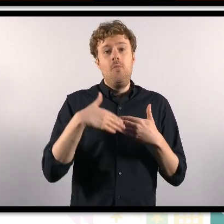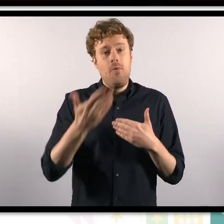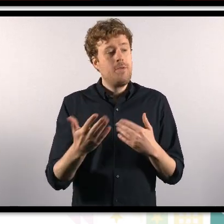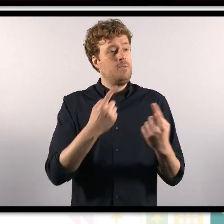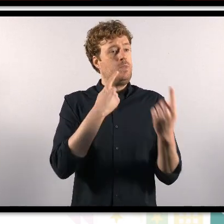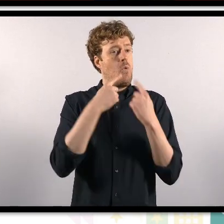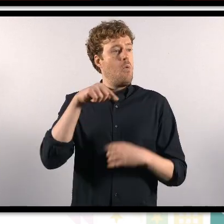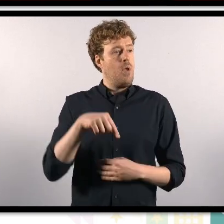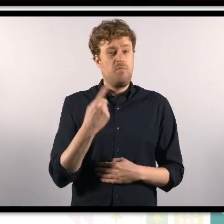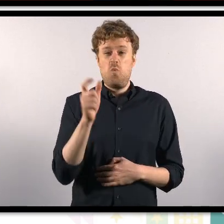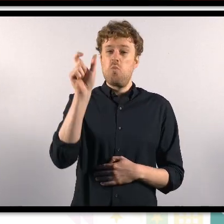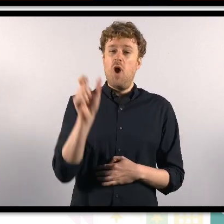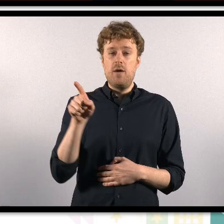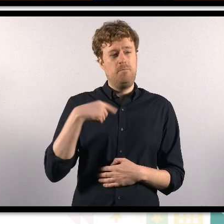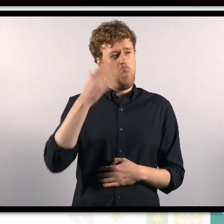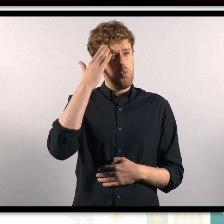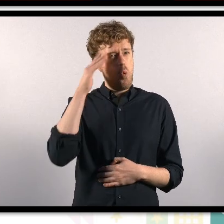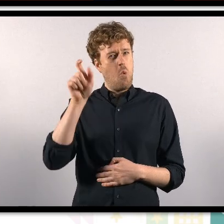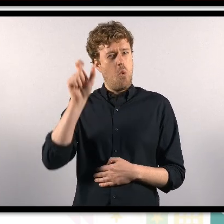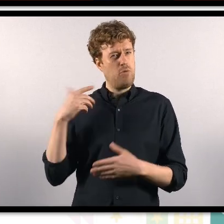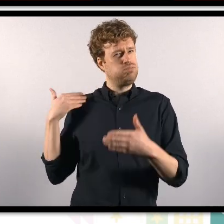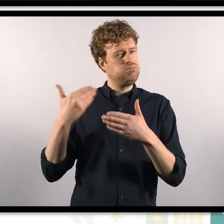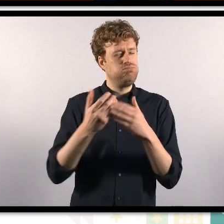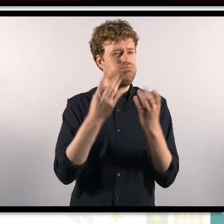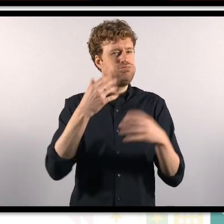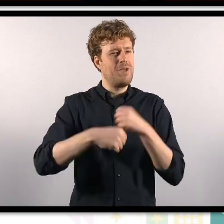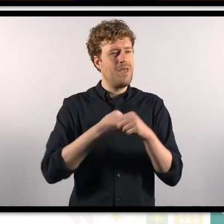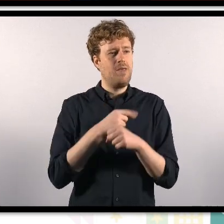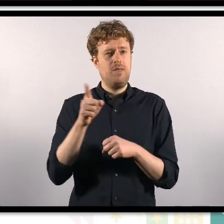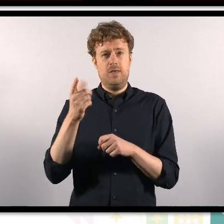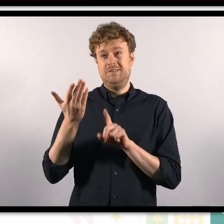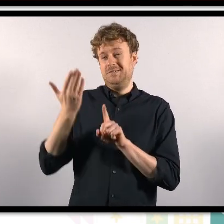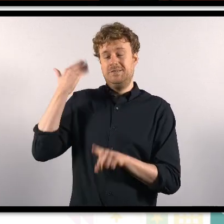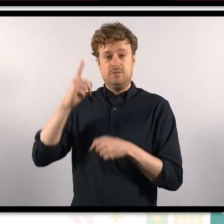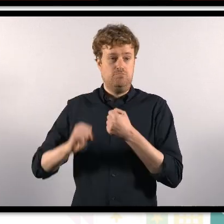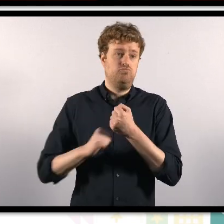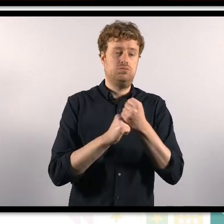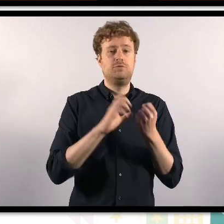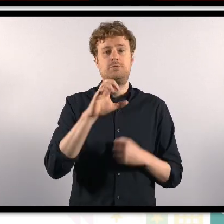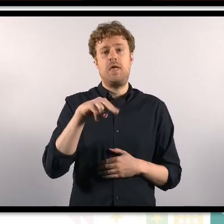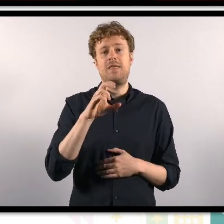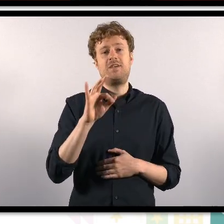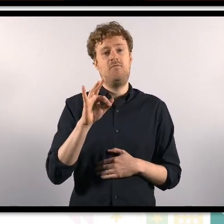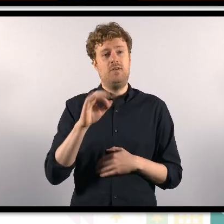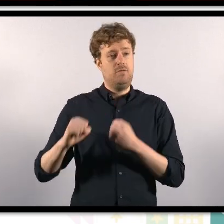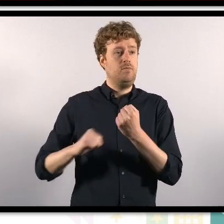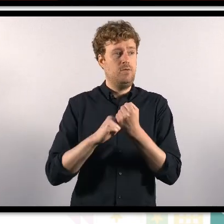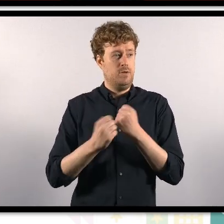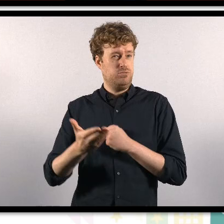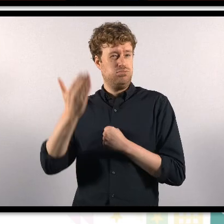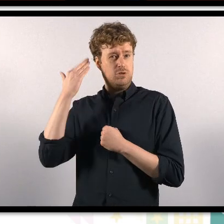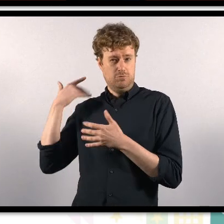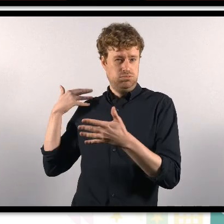relevant to the European economy and region. So I'll let him explain it a little bit more, but let me